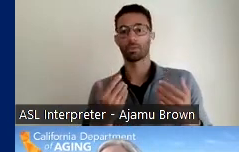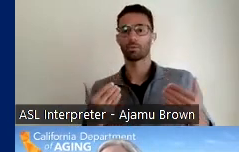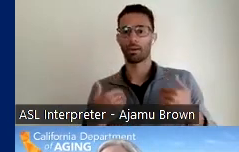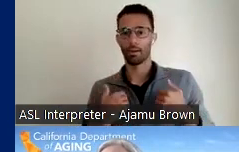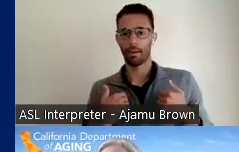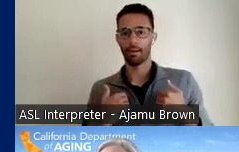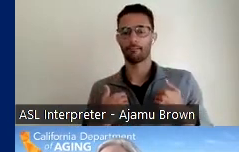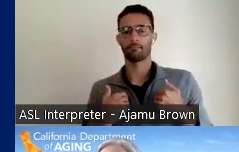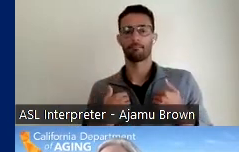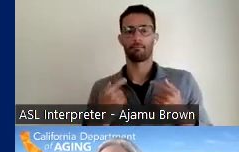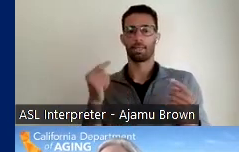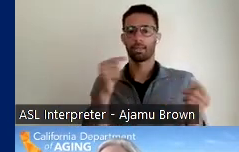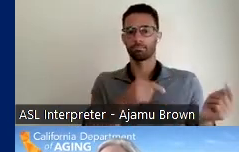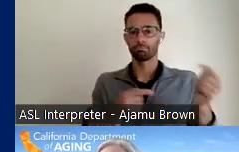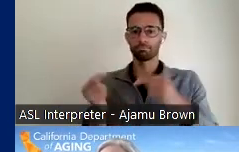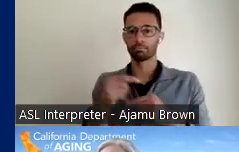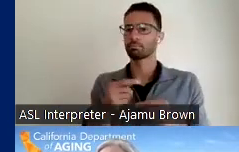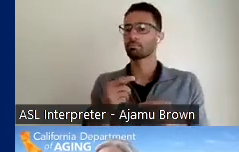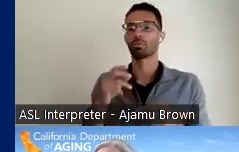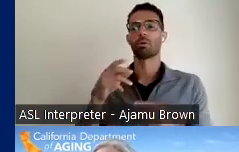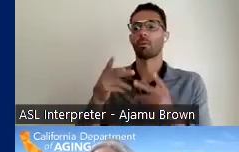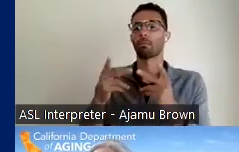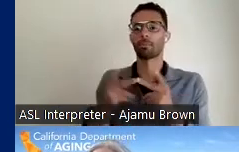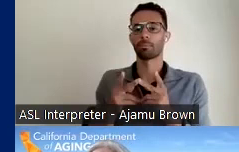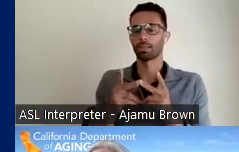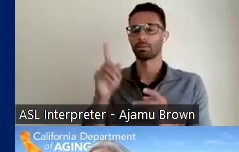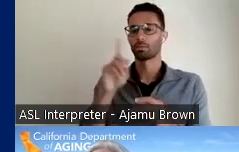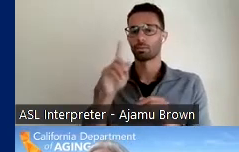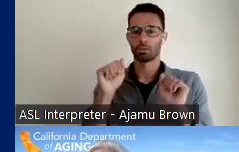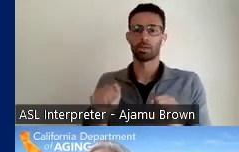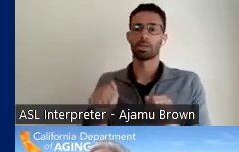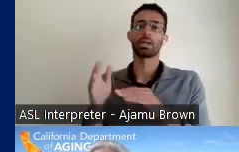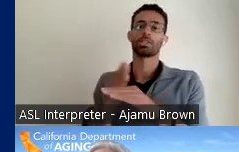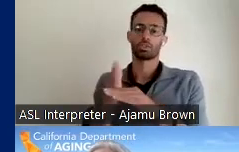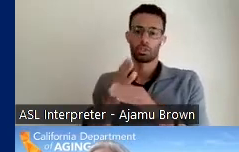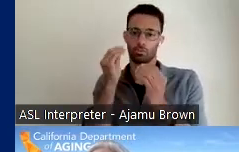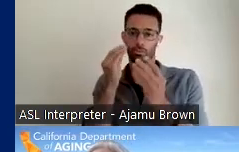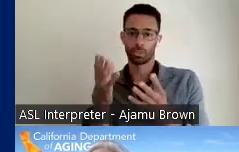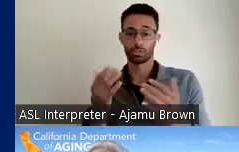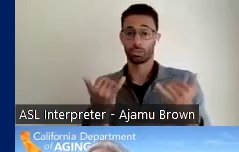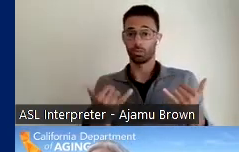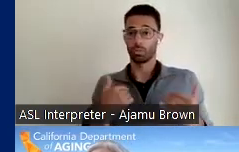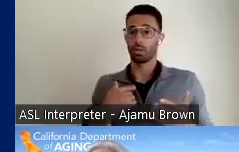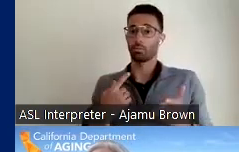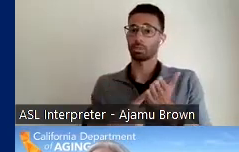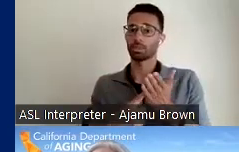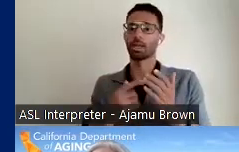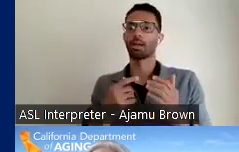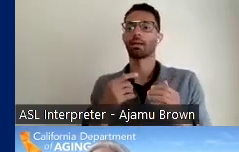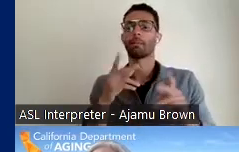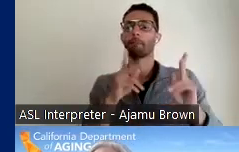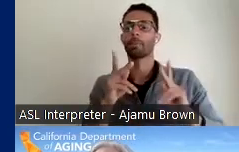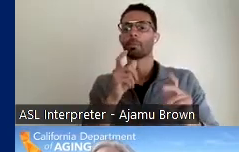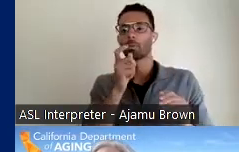a place to go to share information, because today we talked about people operating in silos, and